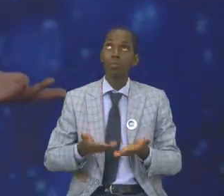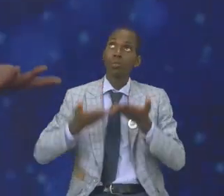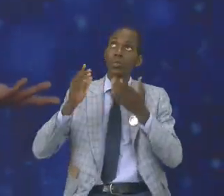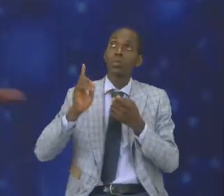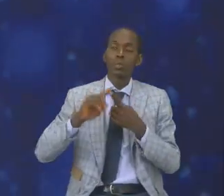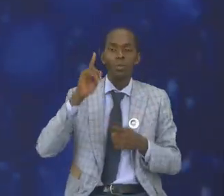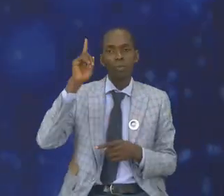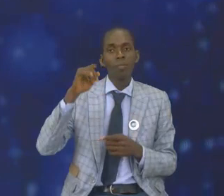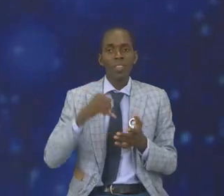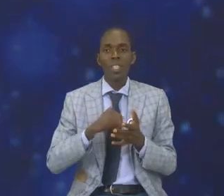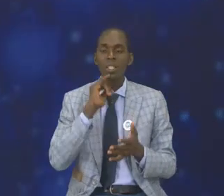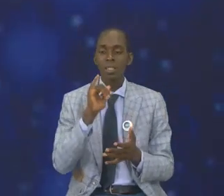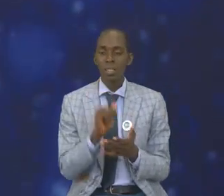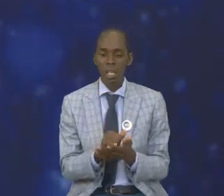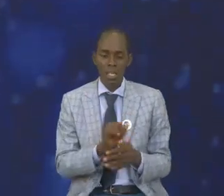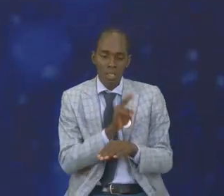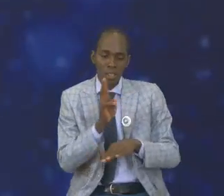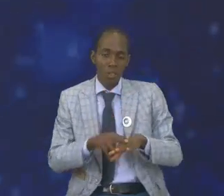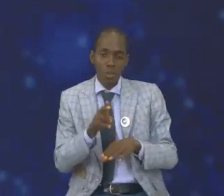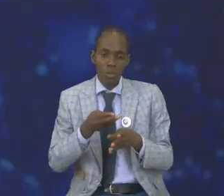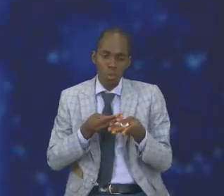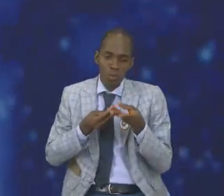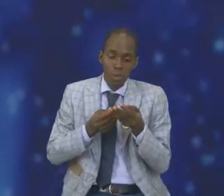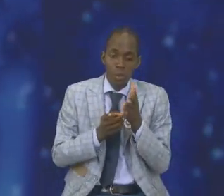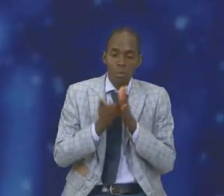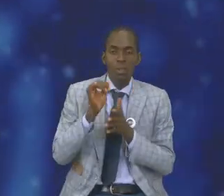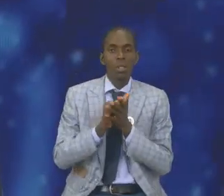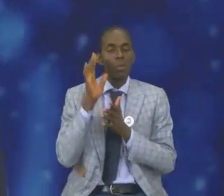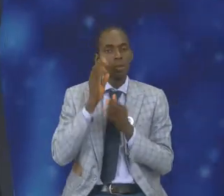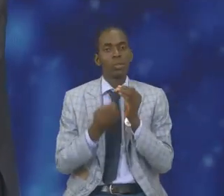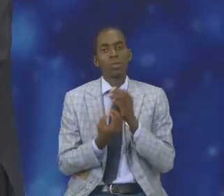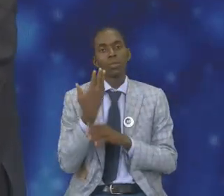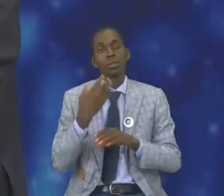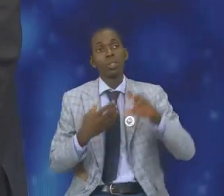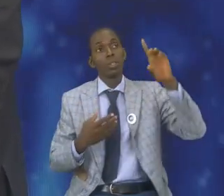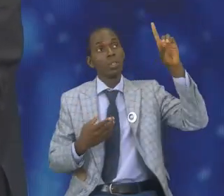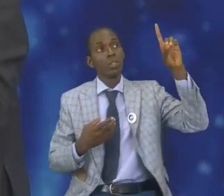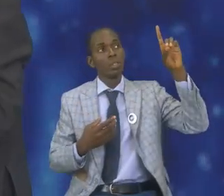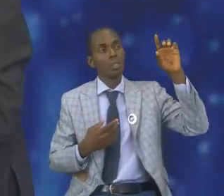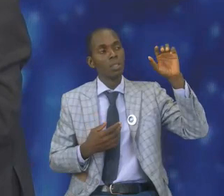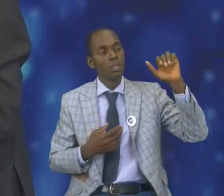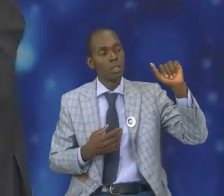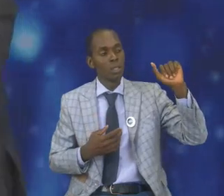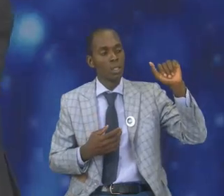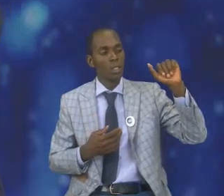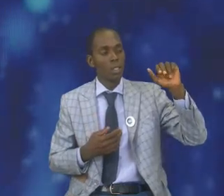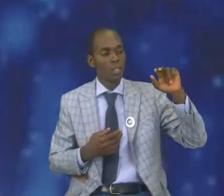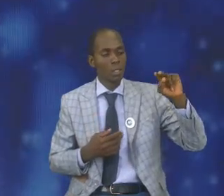that nature that you nurture that will grow up. Daniel, D, A, N,